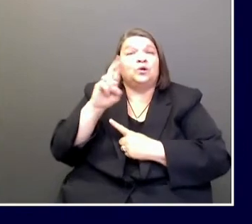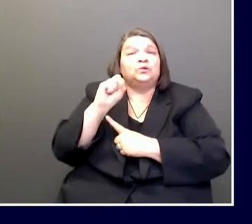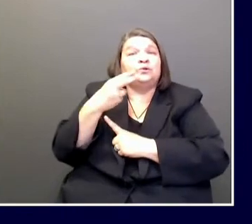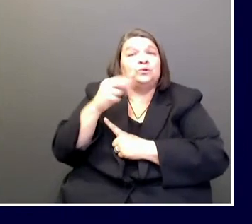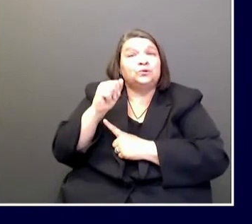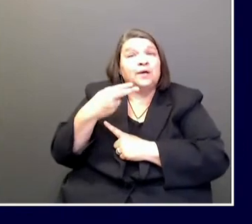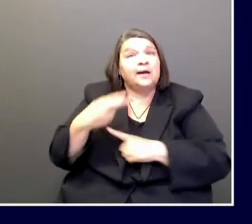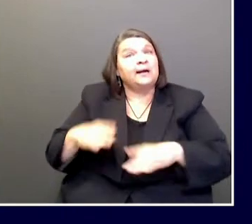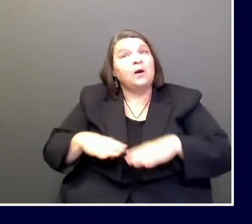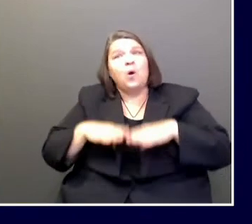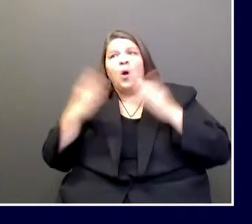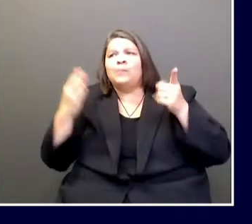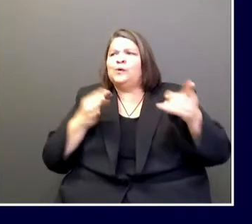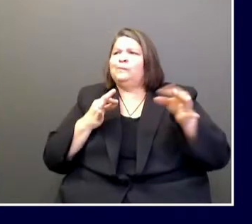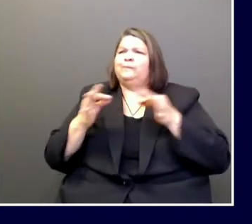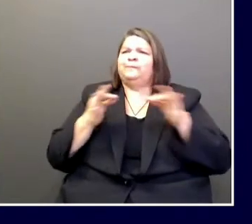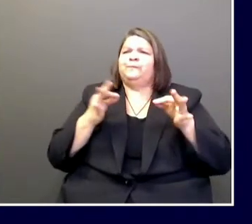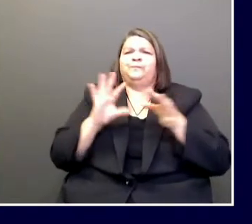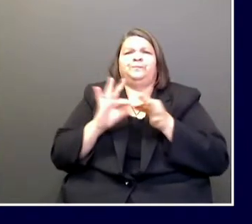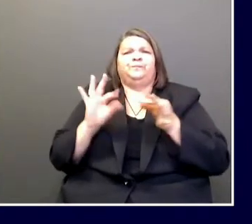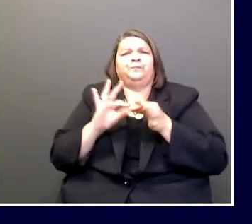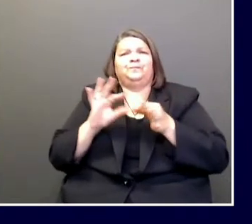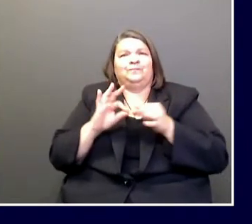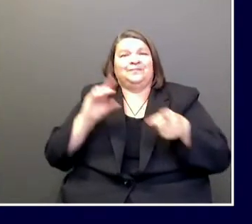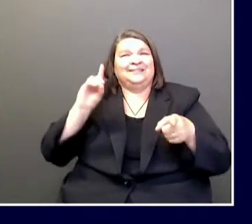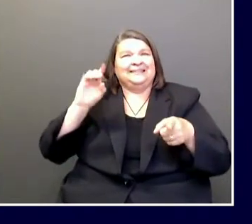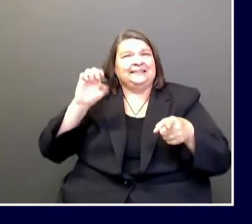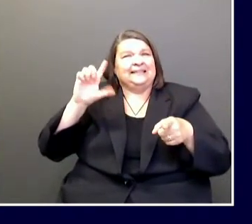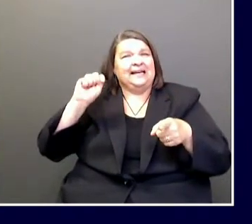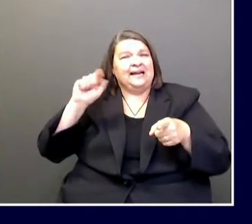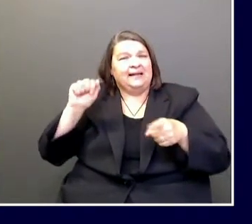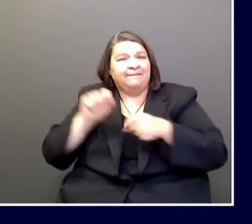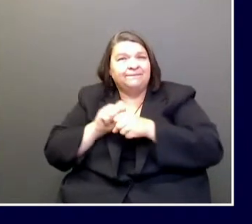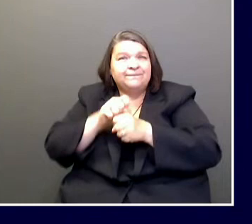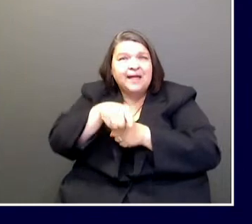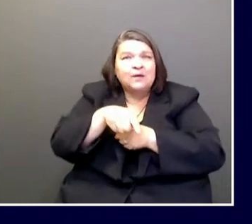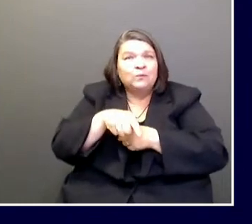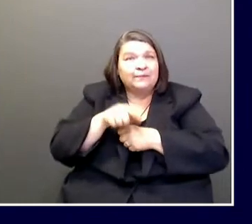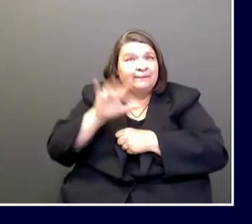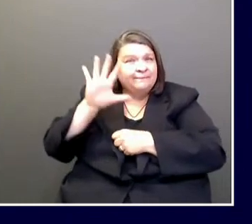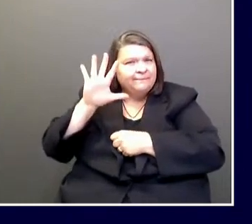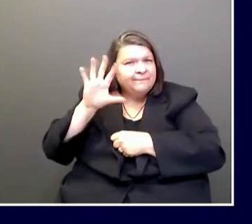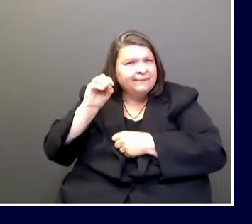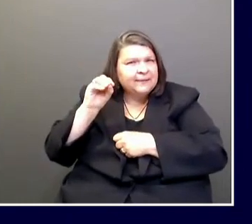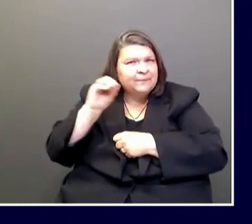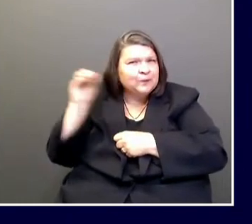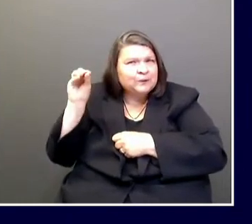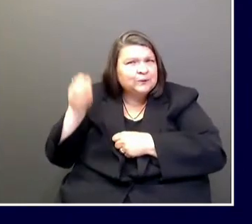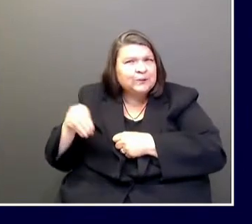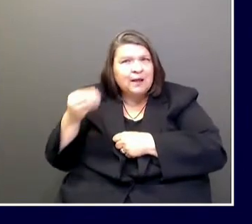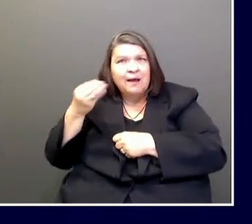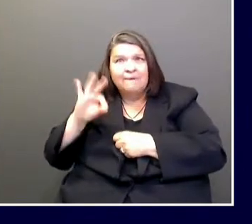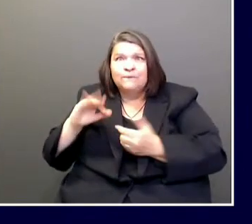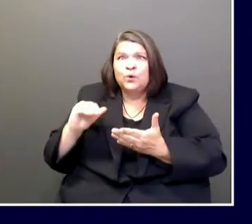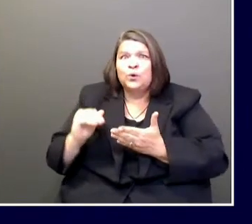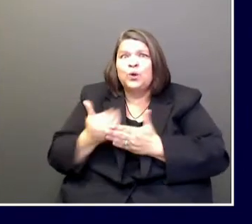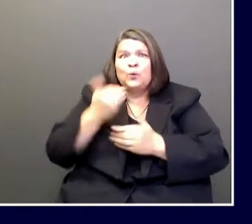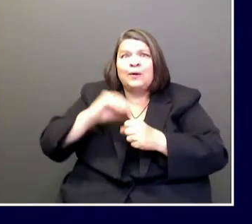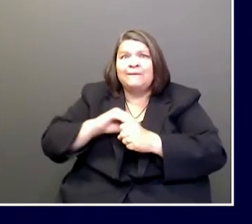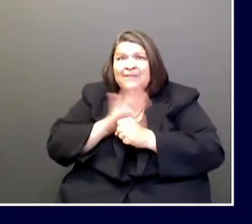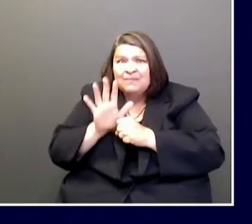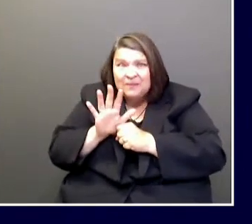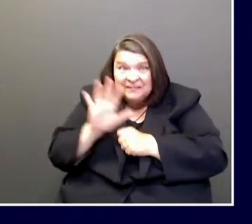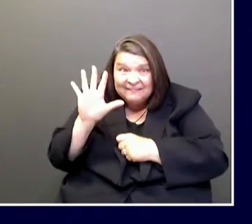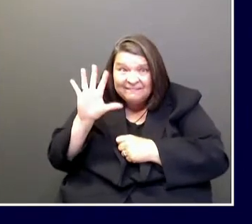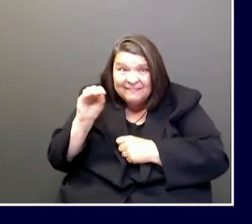we're seeing the Delta variant in about 50% of cases or close to that. I mean, do you think that is really what we're seeing, given that